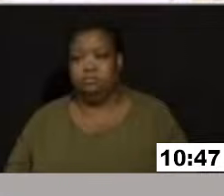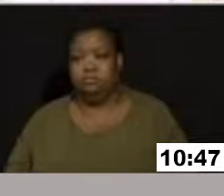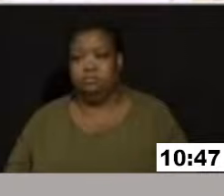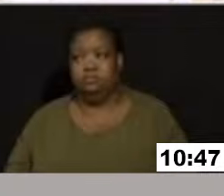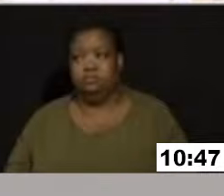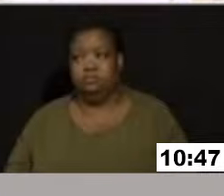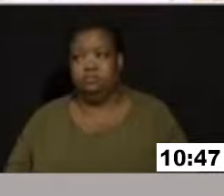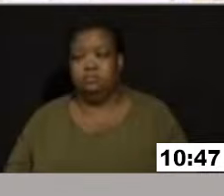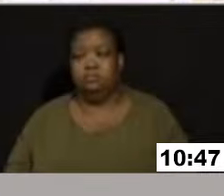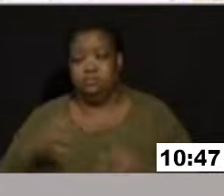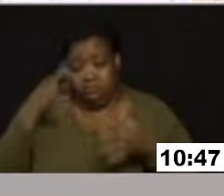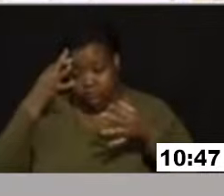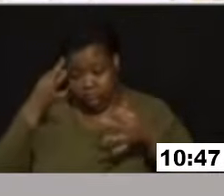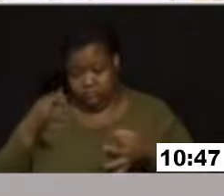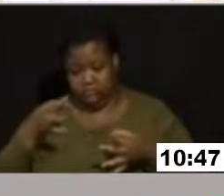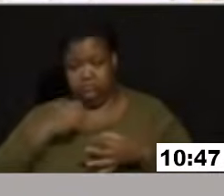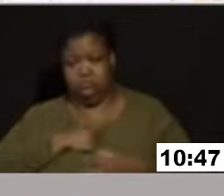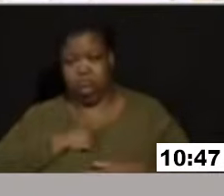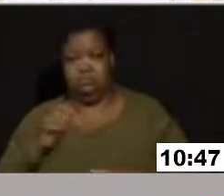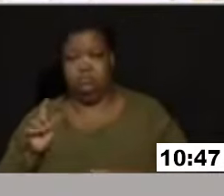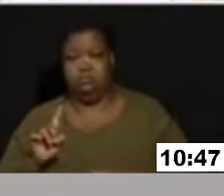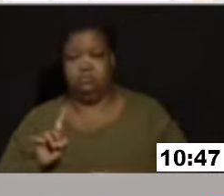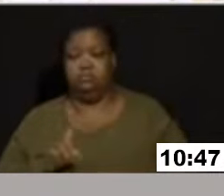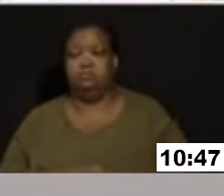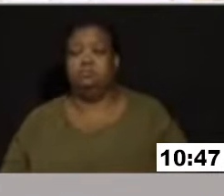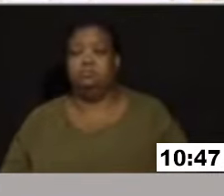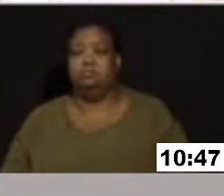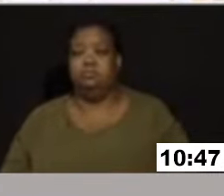This is my ruling.